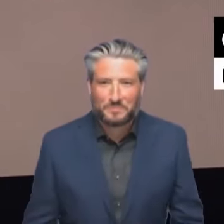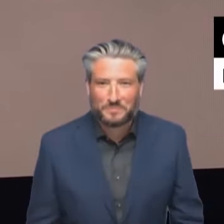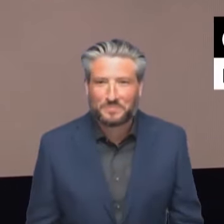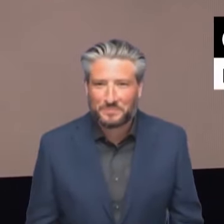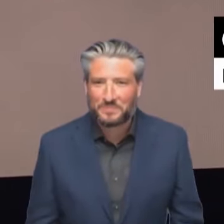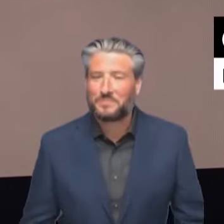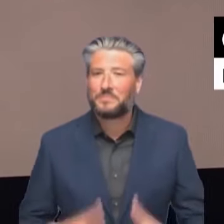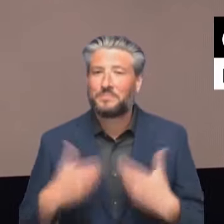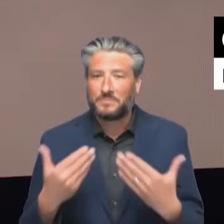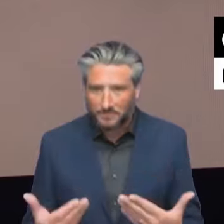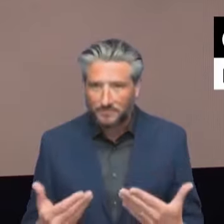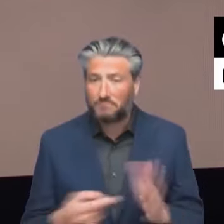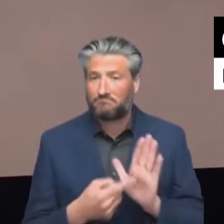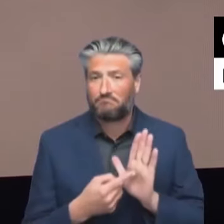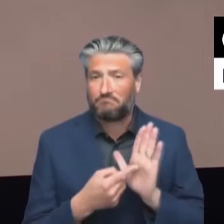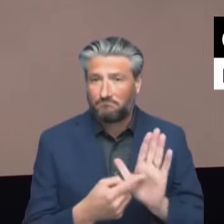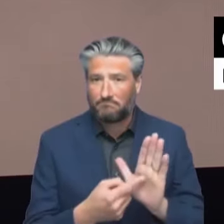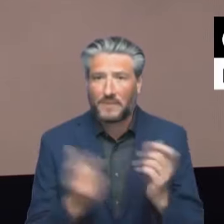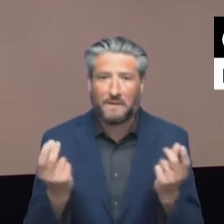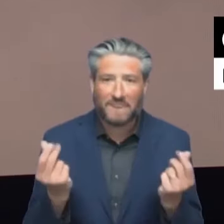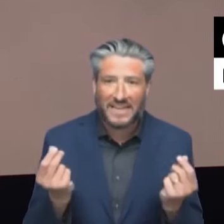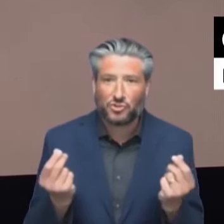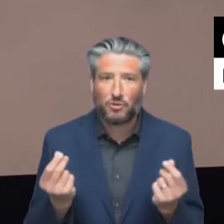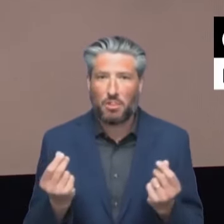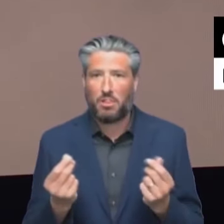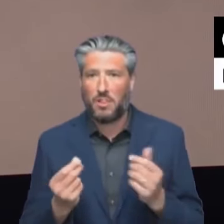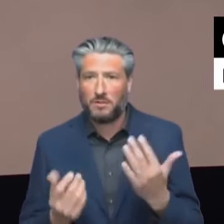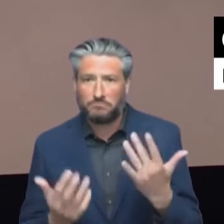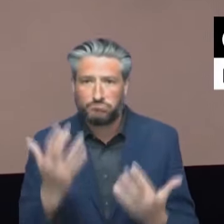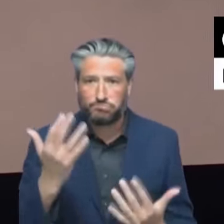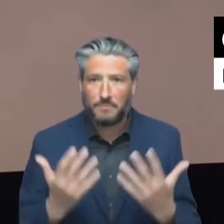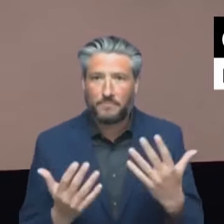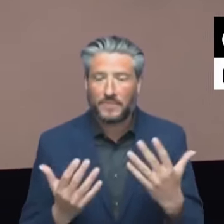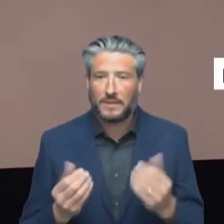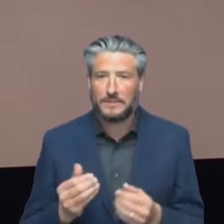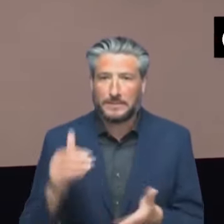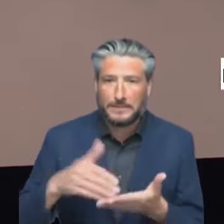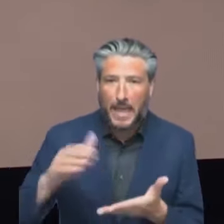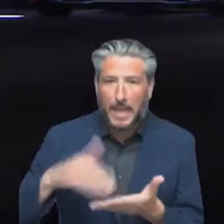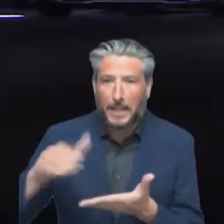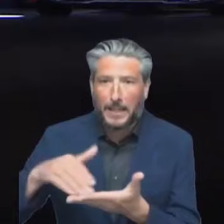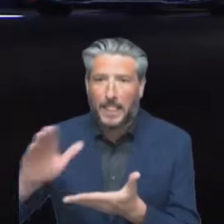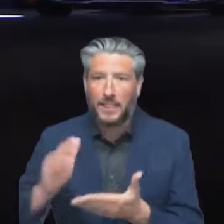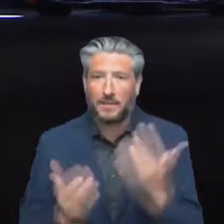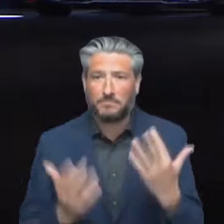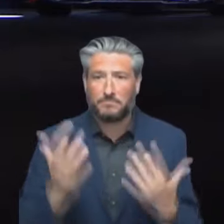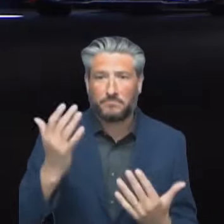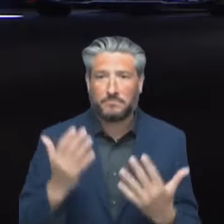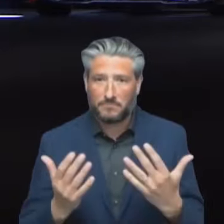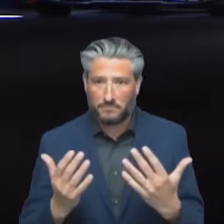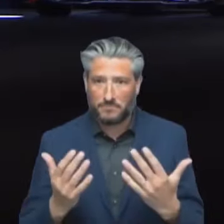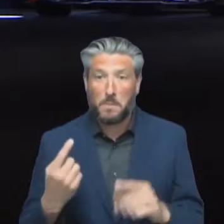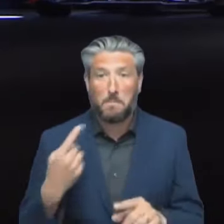the year 2020, and then we'll briefly examine revenue figures for the first quarter of 2021.